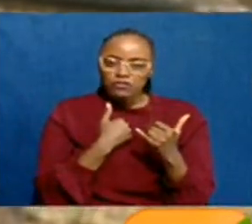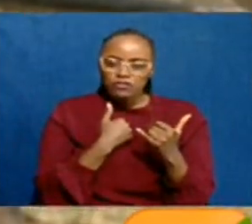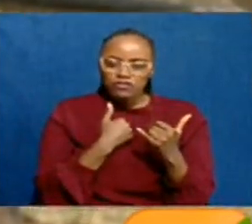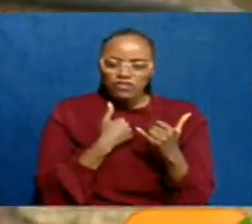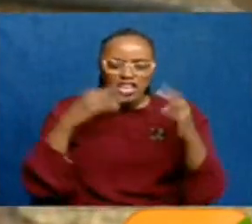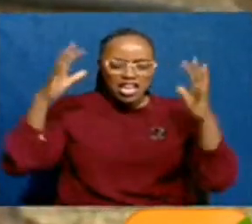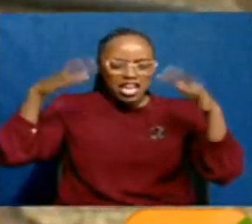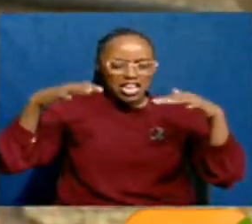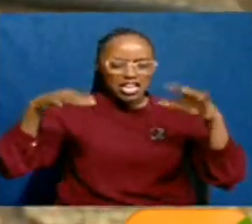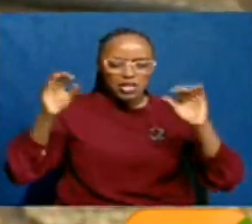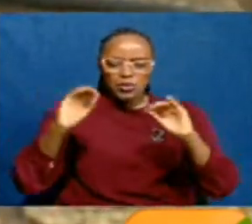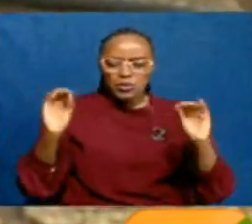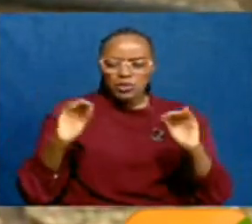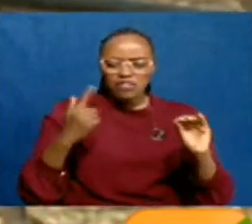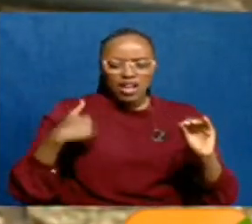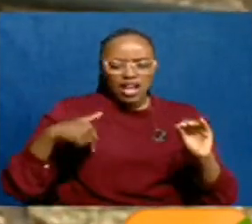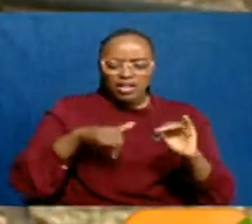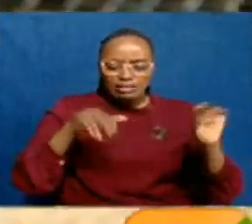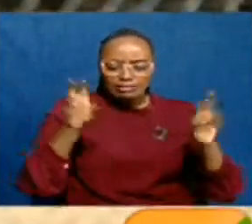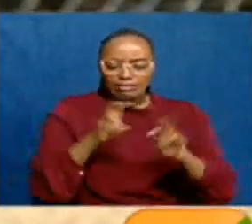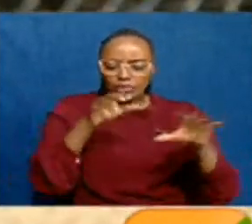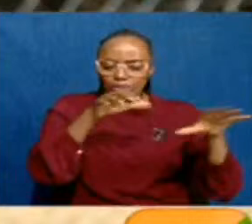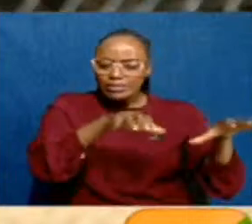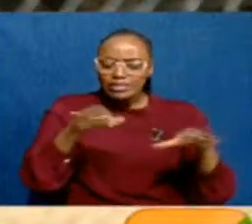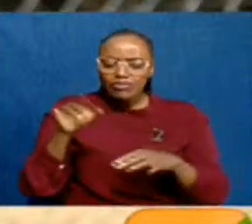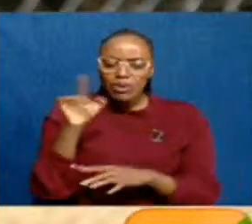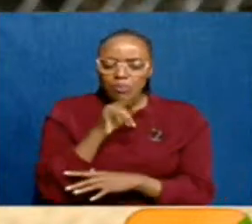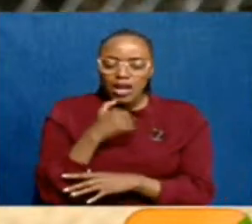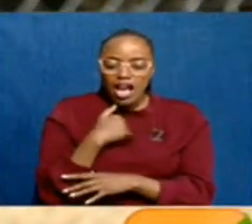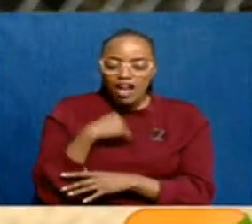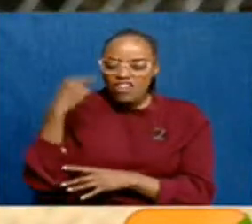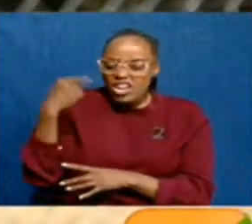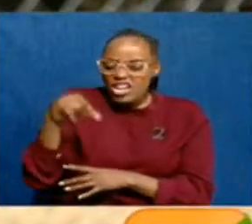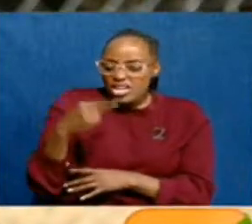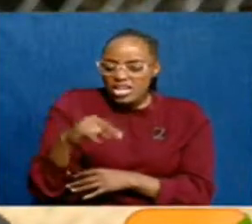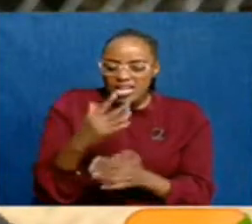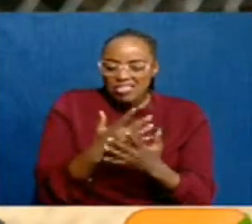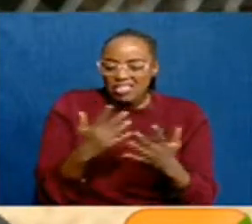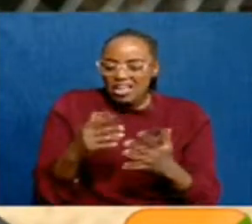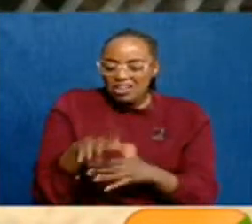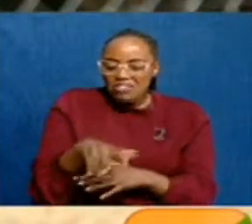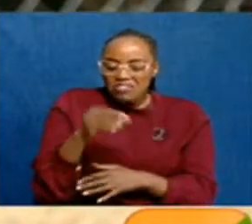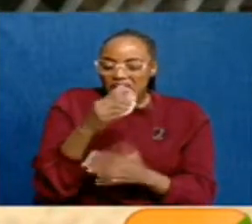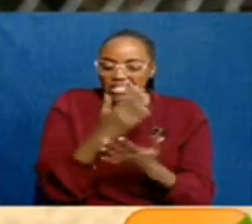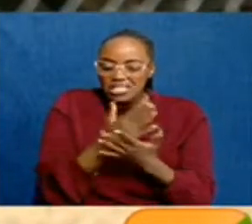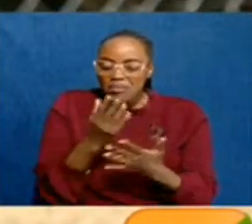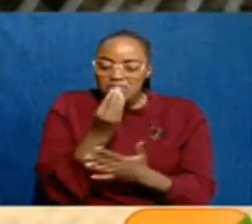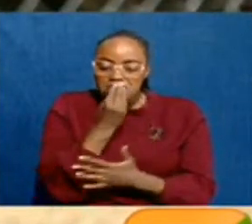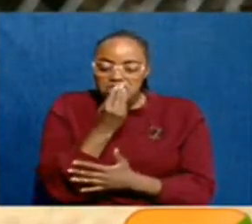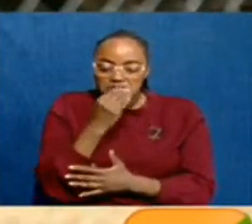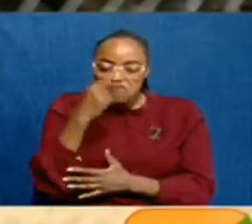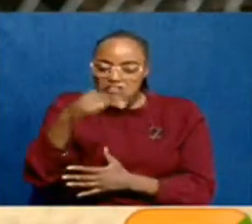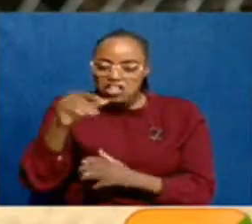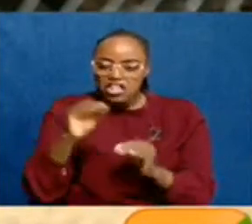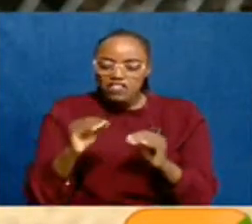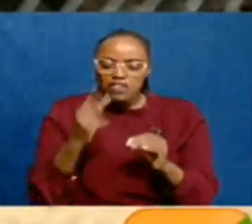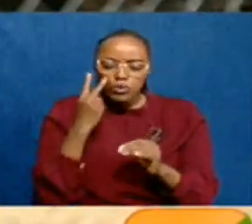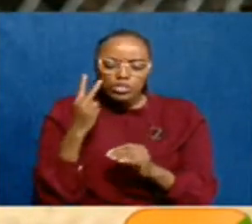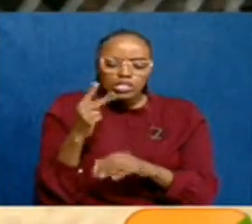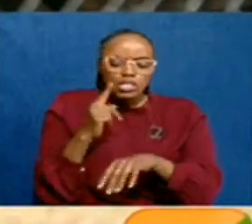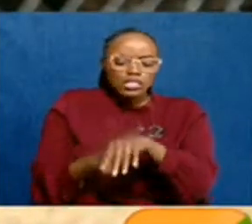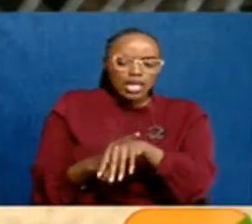hakuna mvua, so tunasafa sana kwa sababu hakuna greens, ngombe hawezi pata kitu ya green kukula. So nataka nione